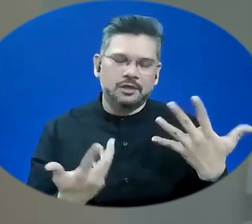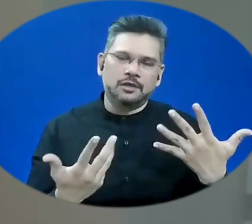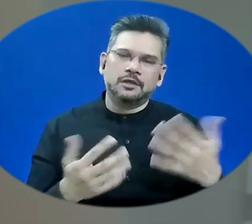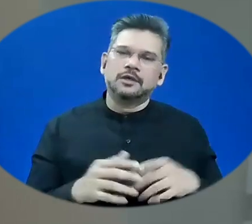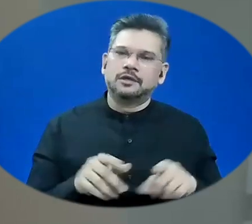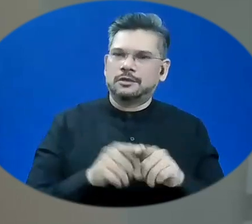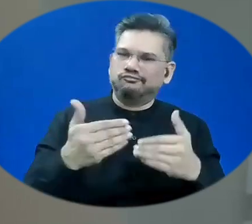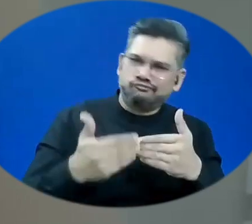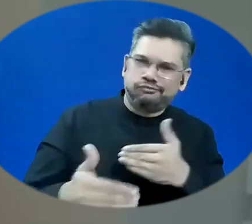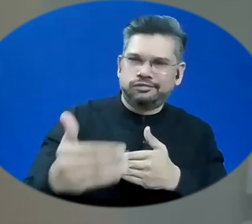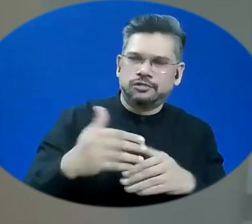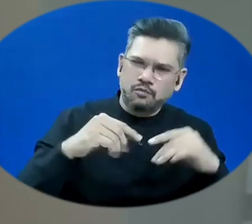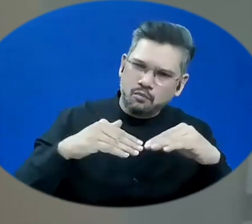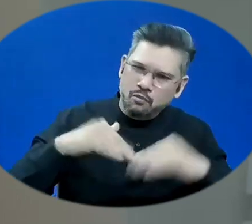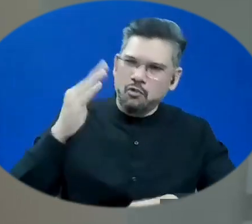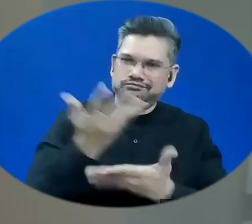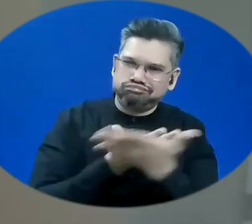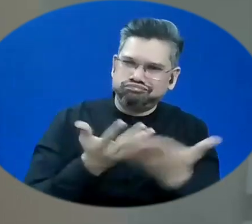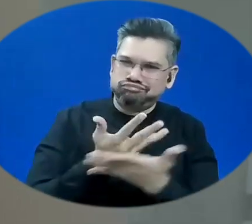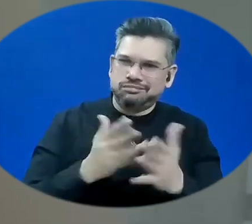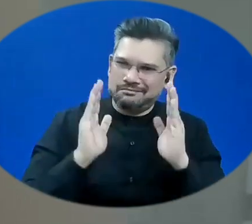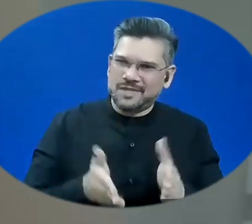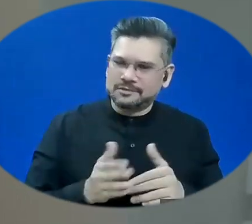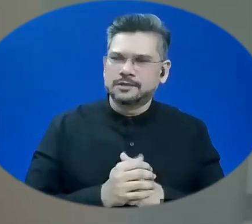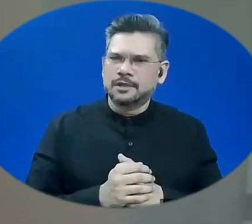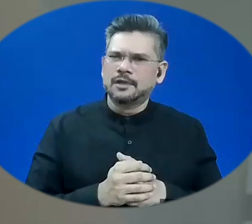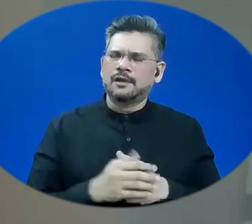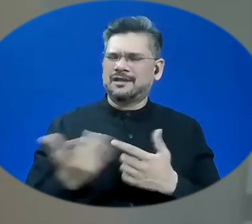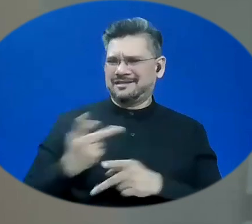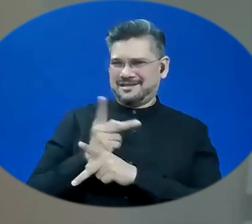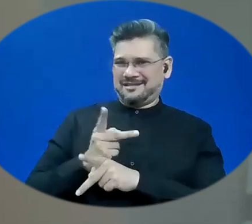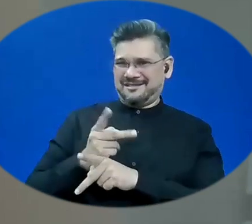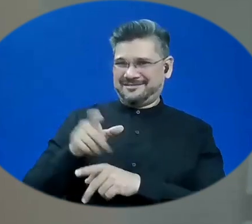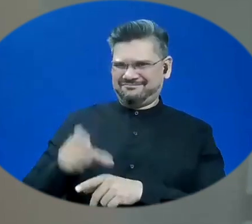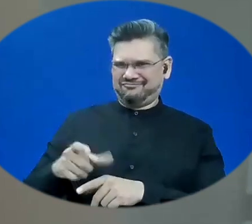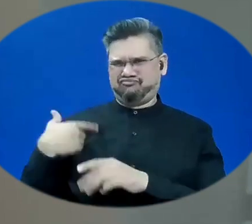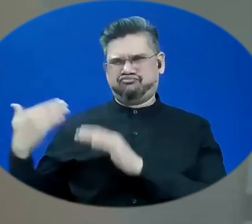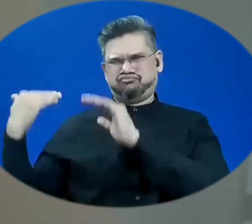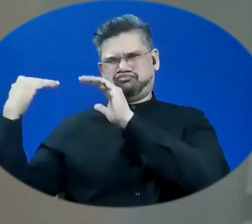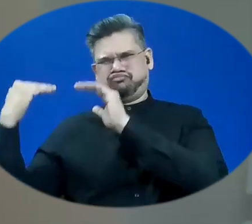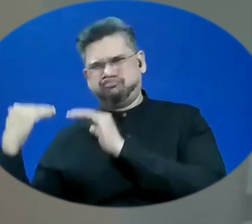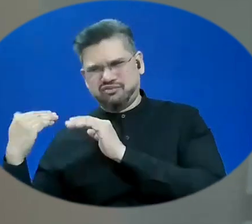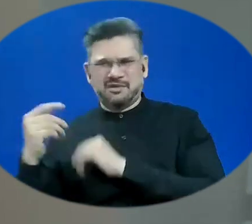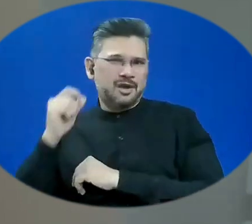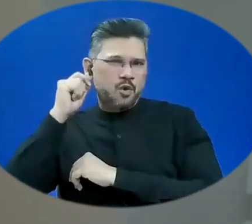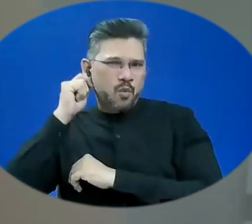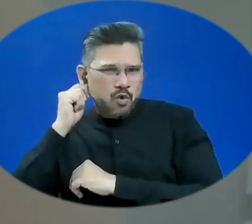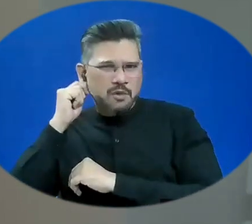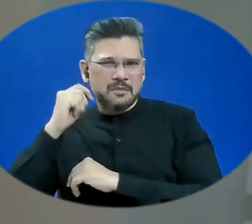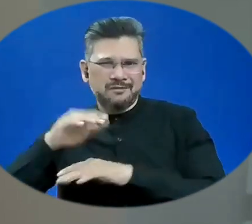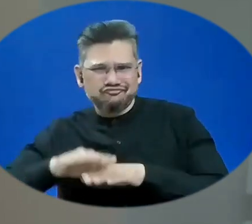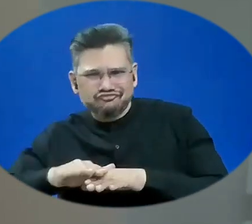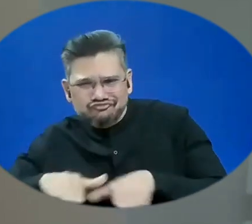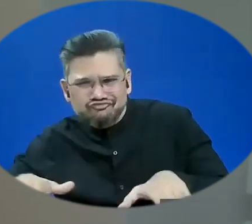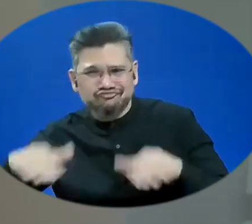discussed. The overwhelming burden of caregiving on women and girls is something that is